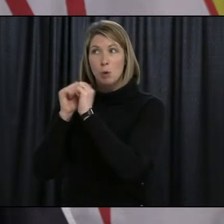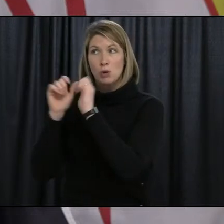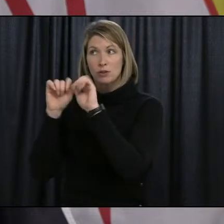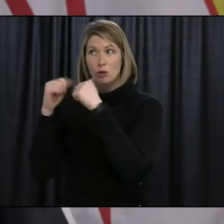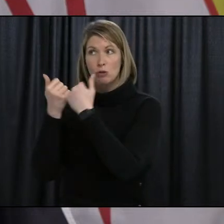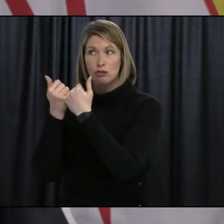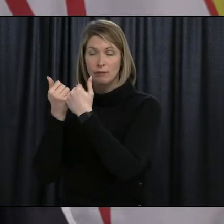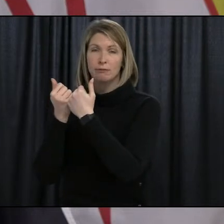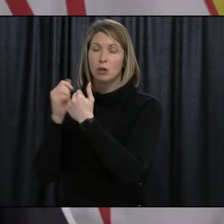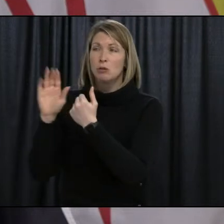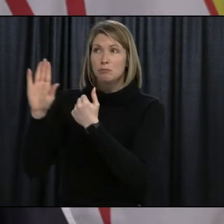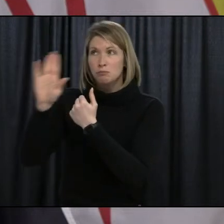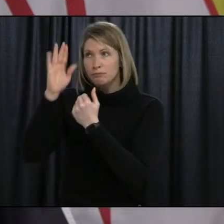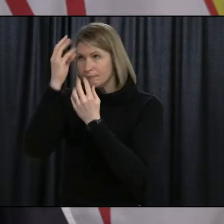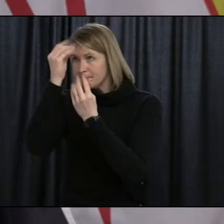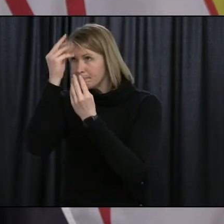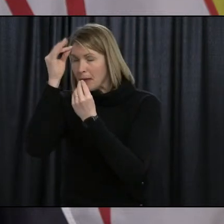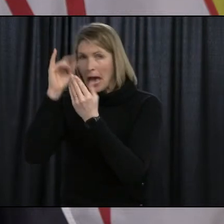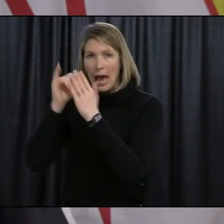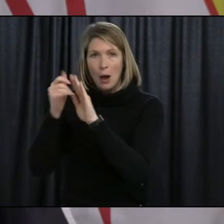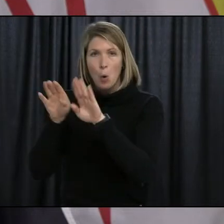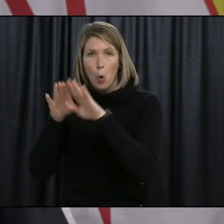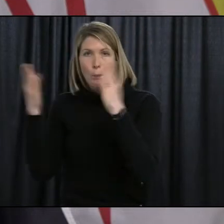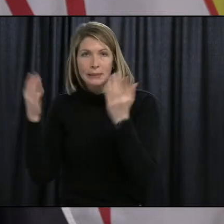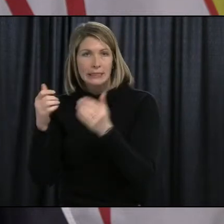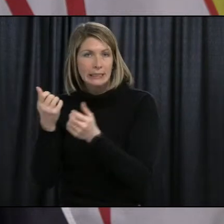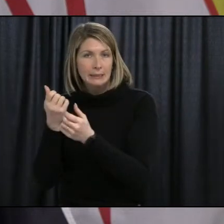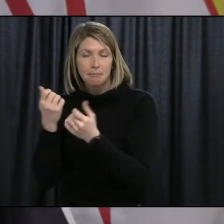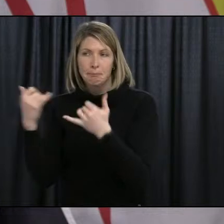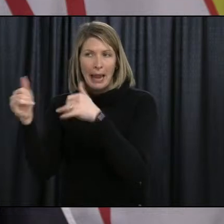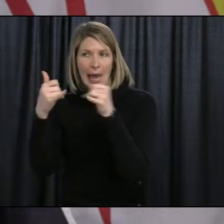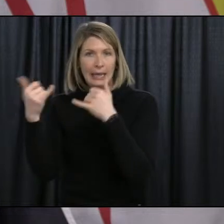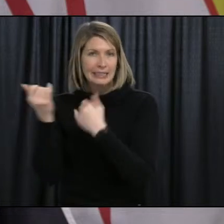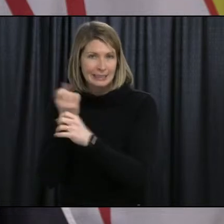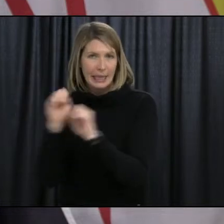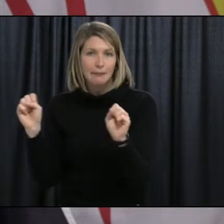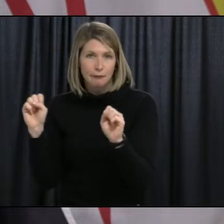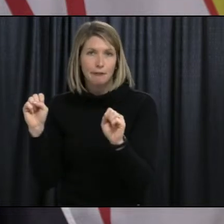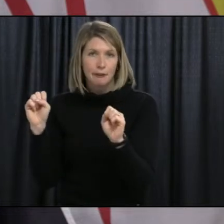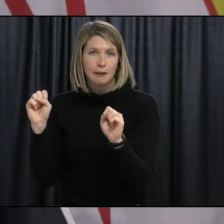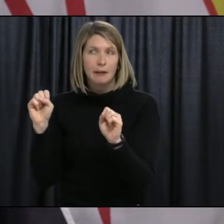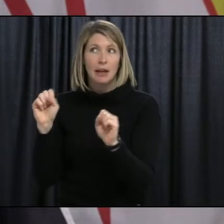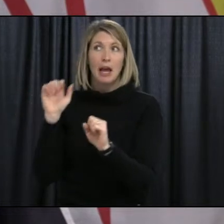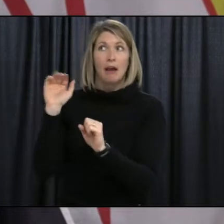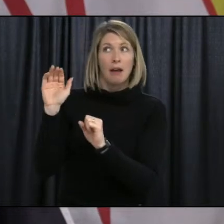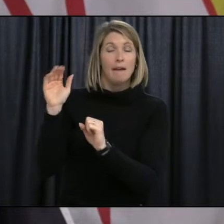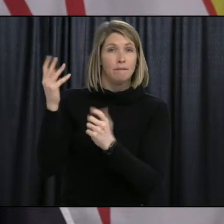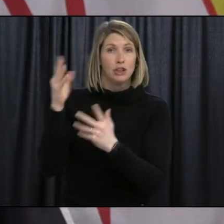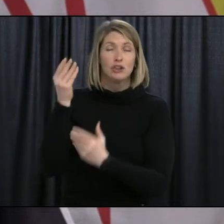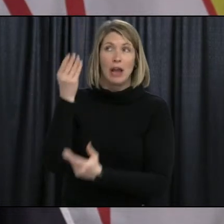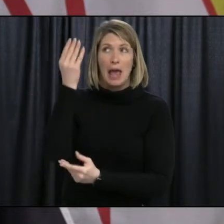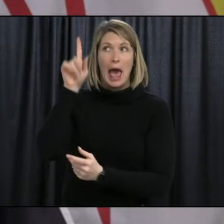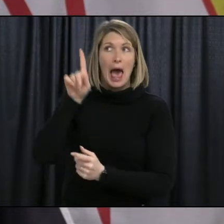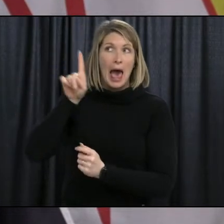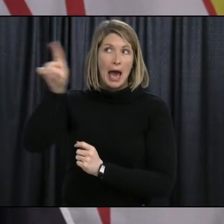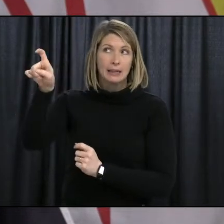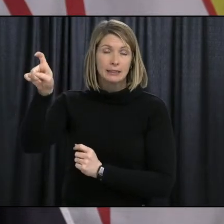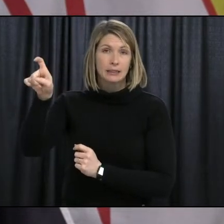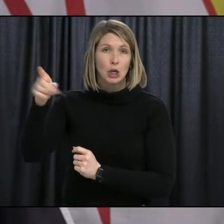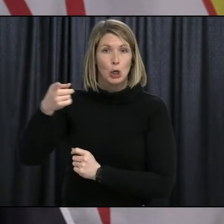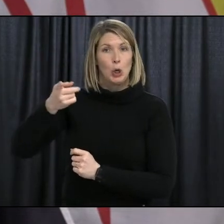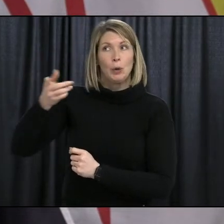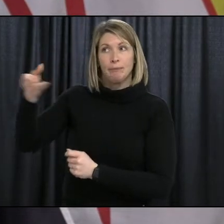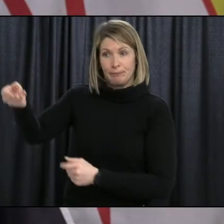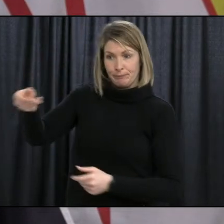going to be able to return to play safely. And I think we need to look at those really to see how things can be